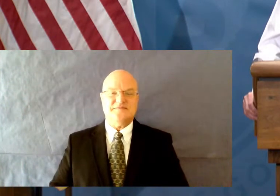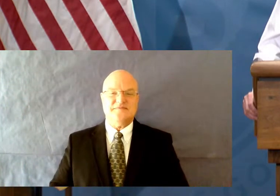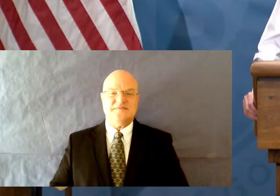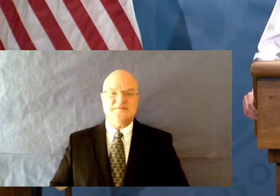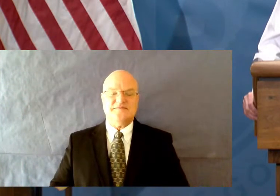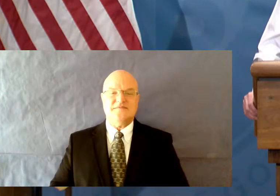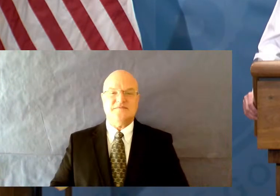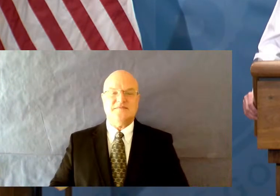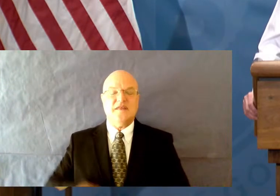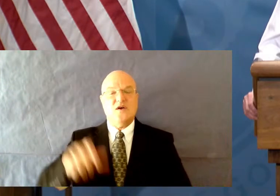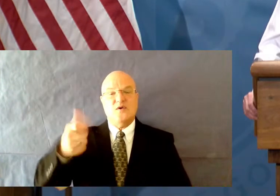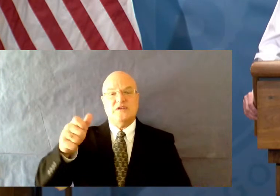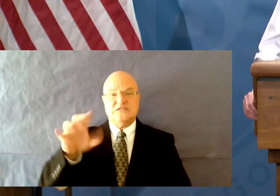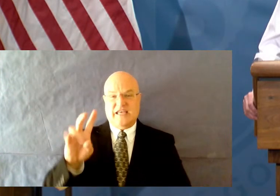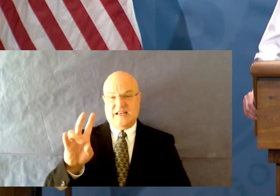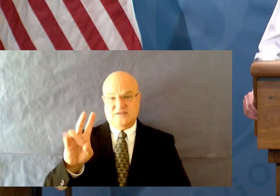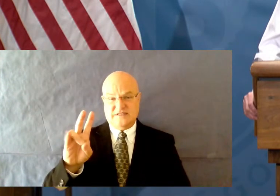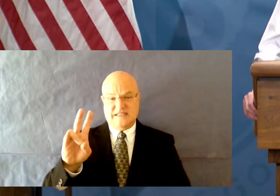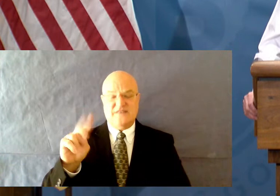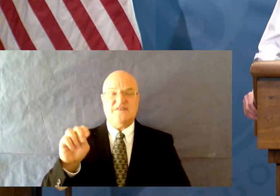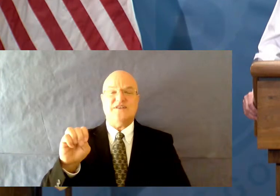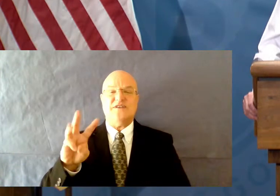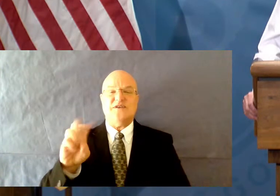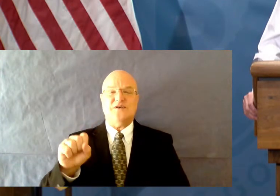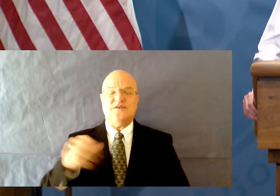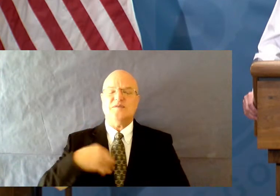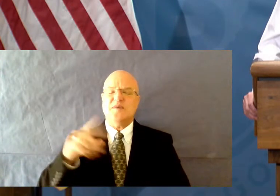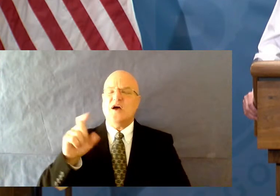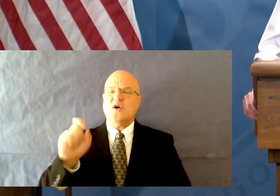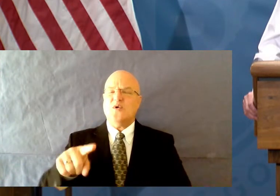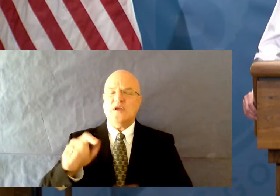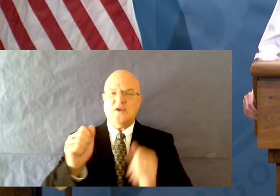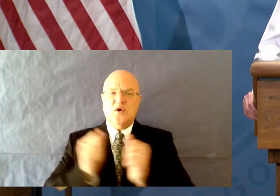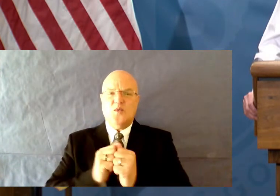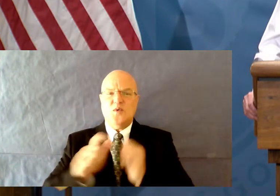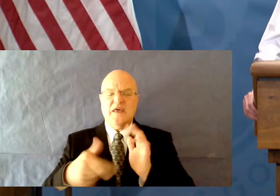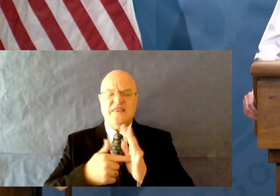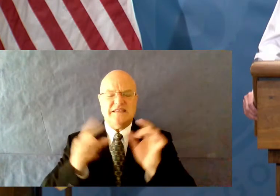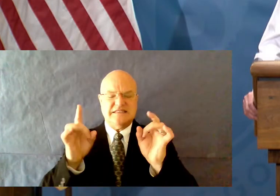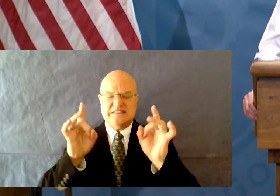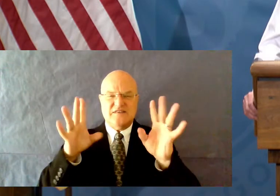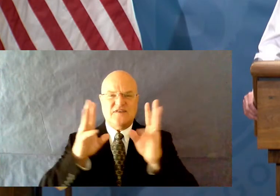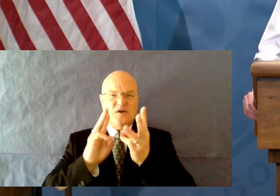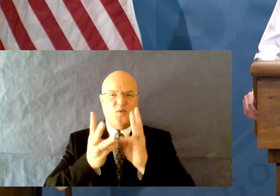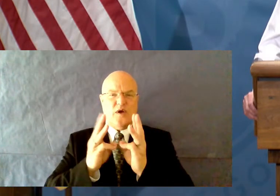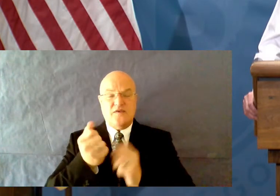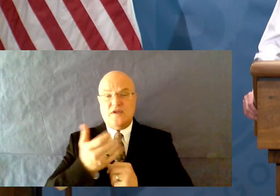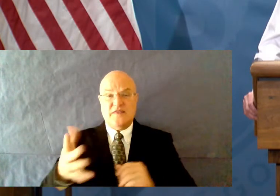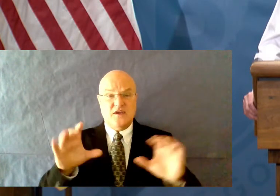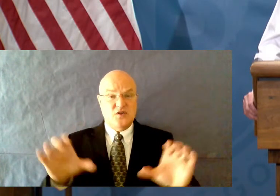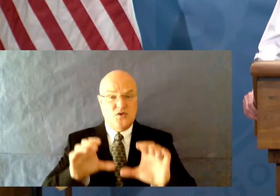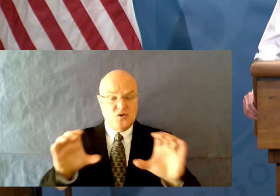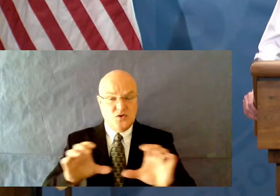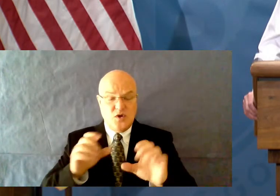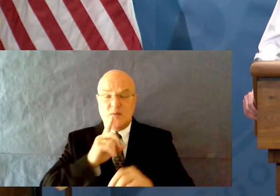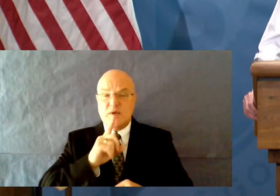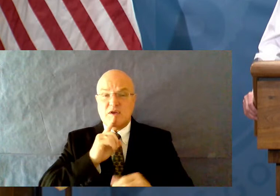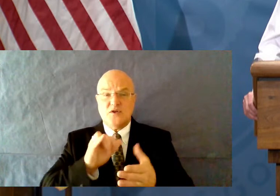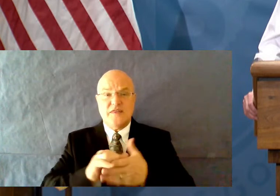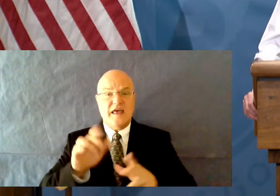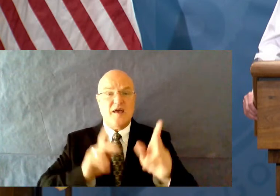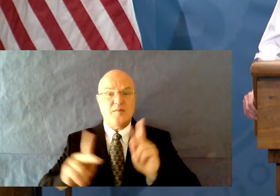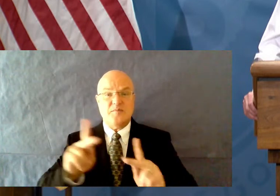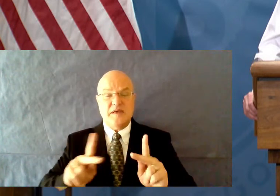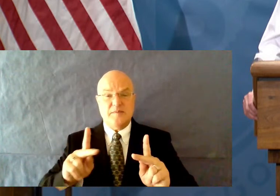with Channel 7. Yes. My question is, with this severe weather, is there anything you're doing to make sure that people still